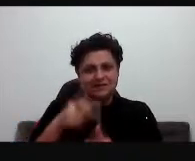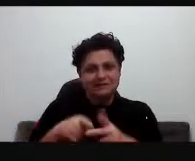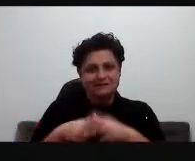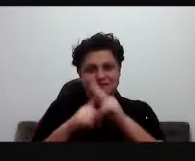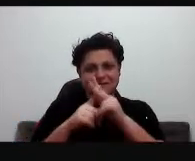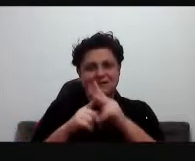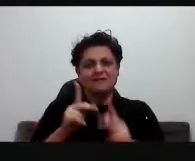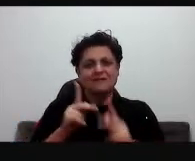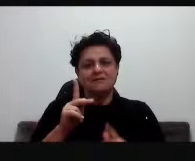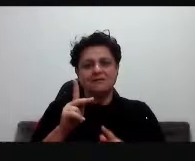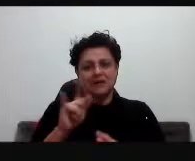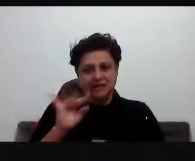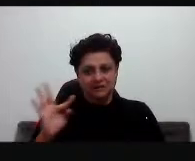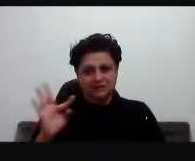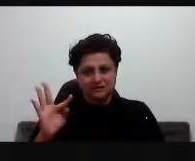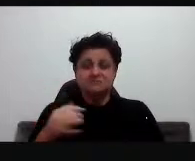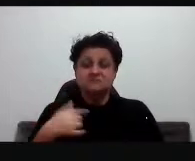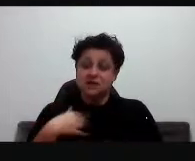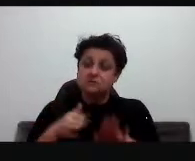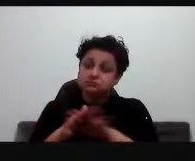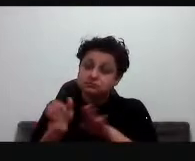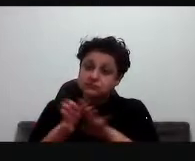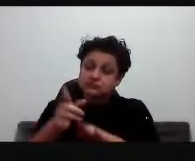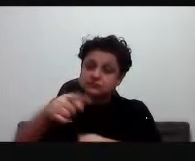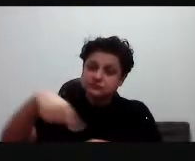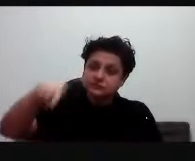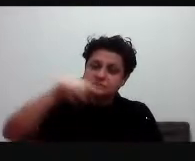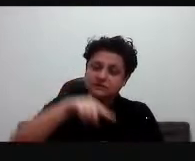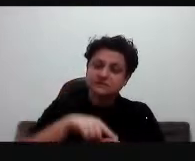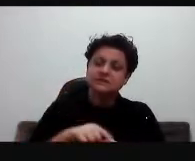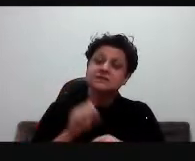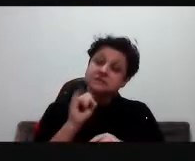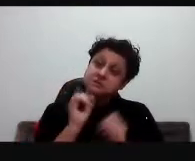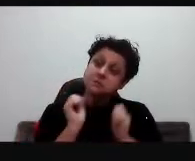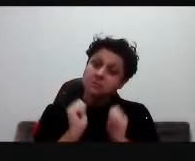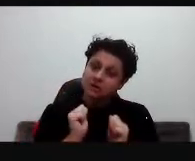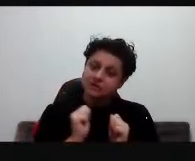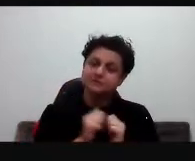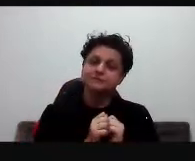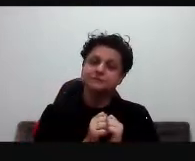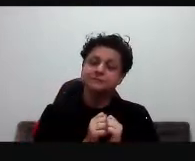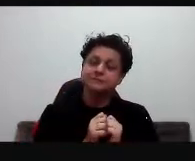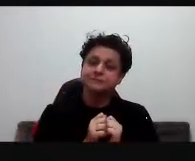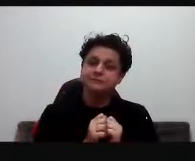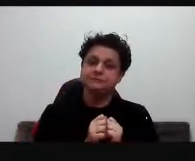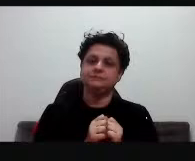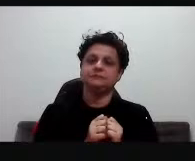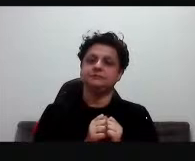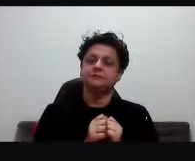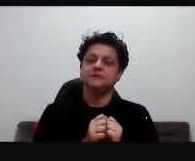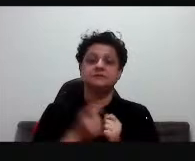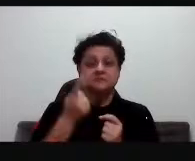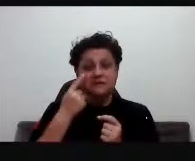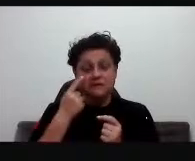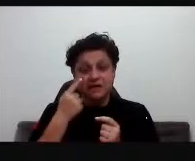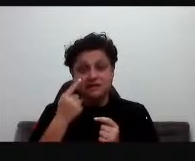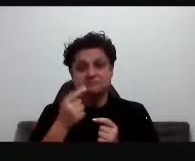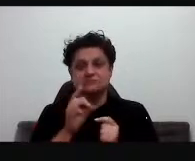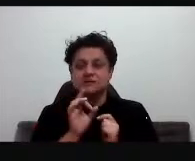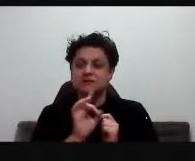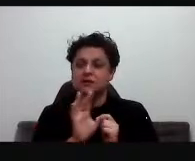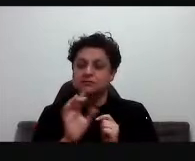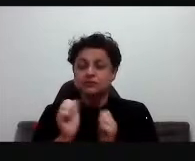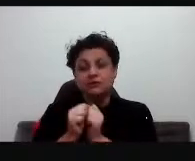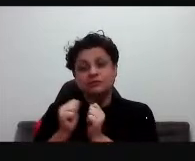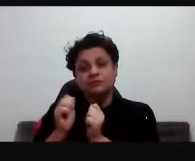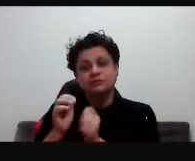you, if you can, you look at it with other teachers, and that gives you an opportunity to have a discussion.